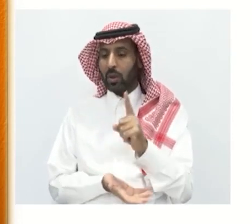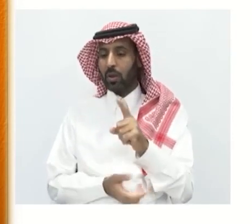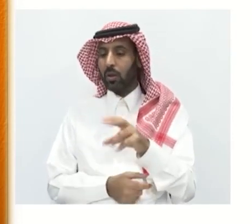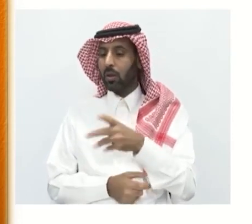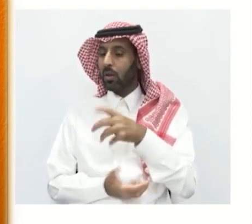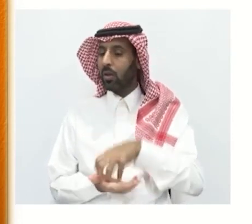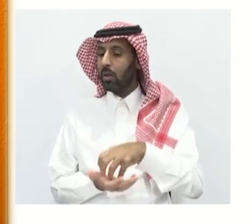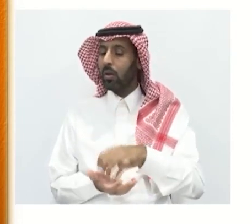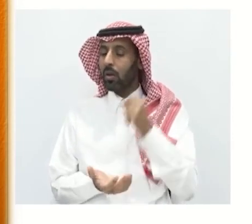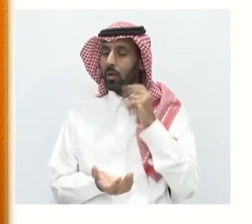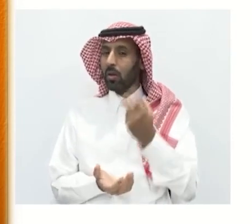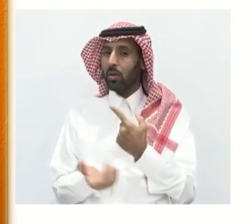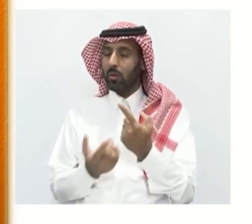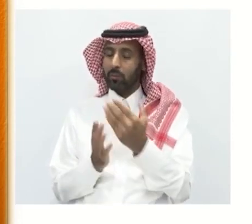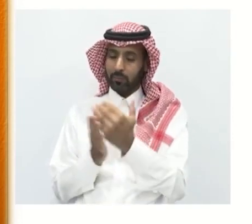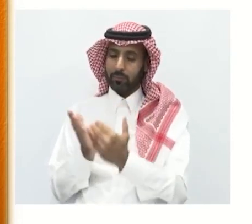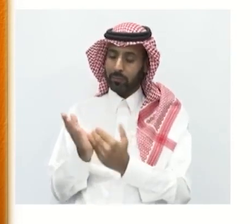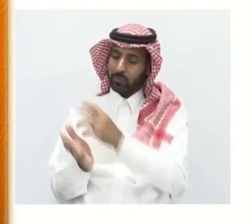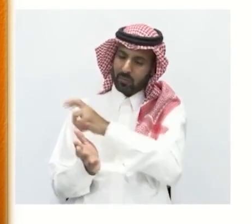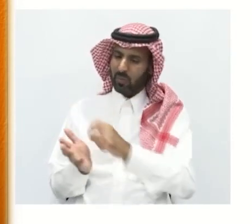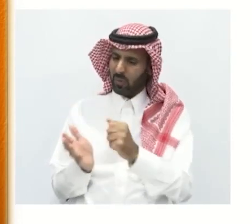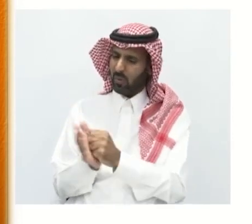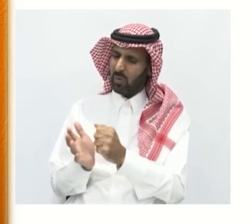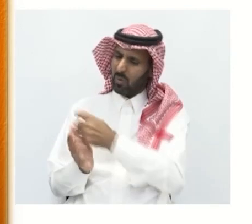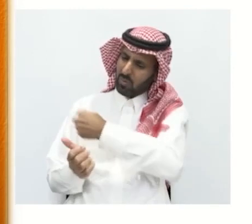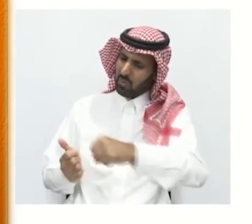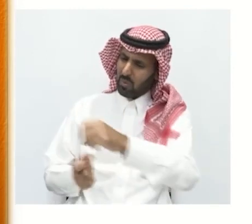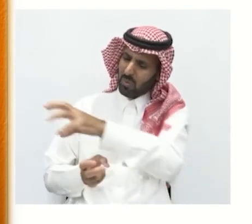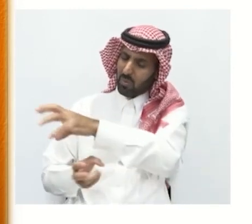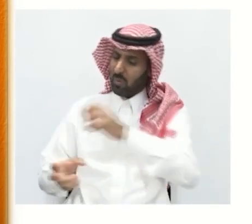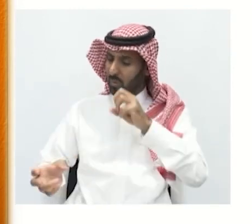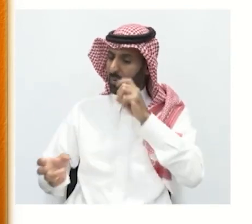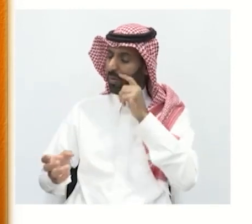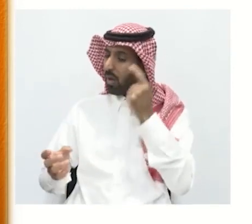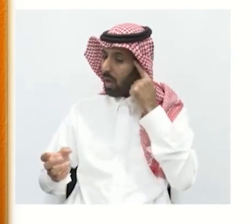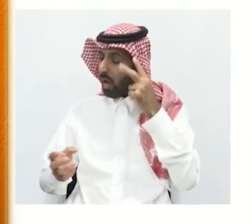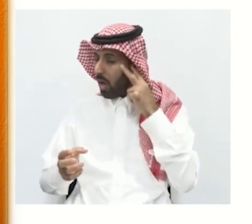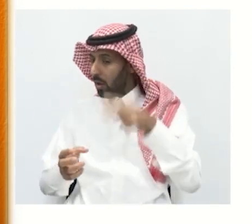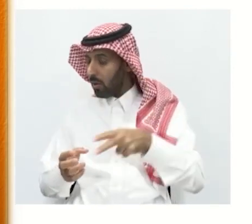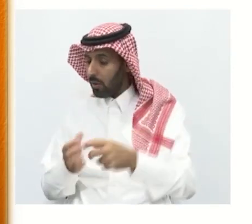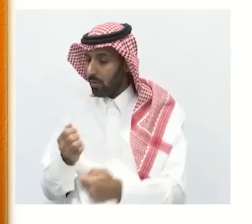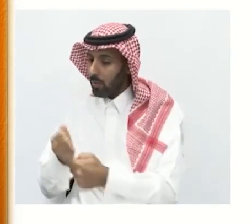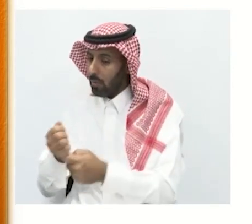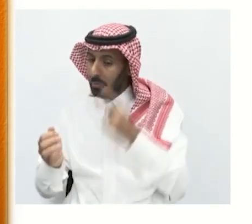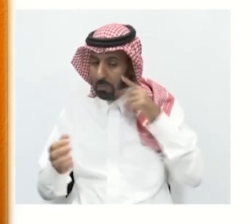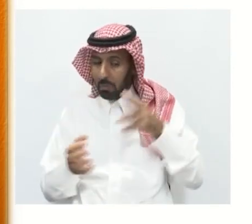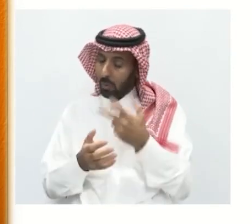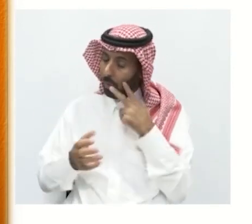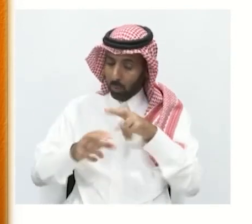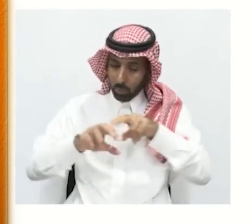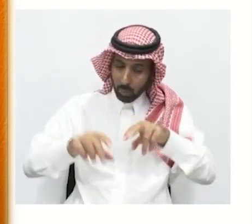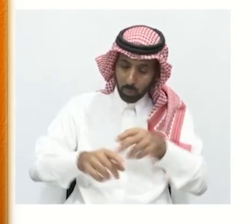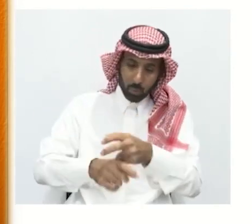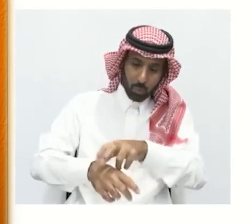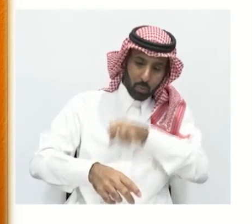read the article about the burglar who broke into a house, and then when he heard someone getting inside, he